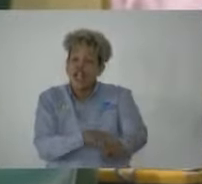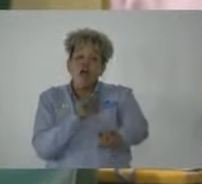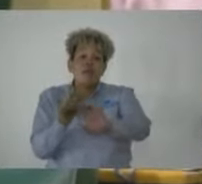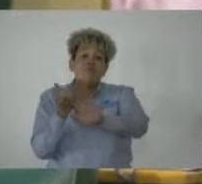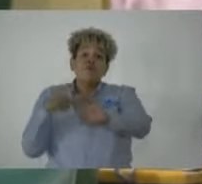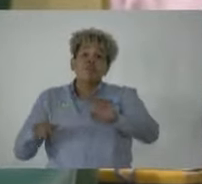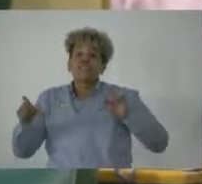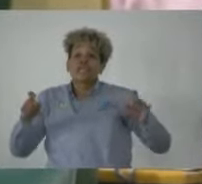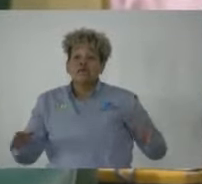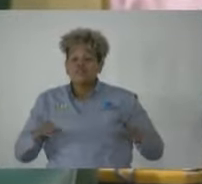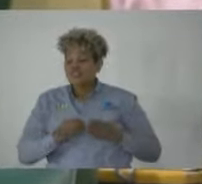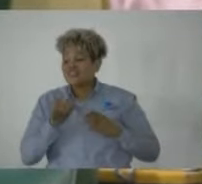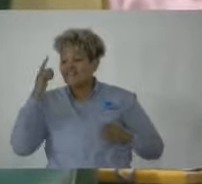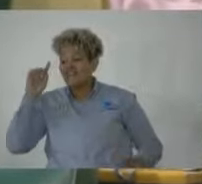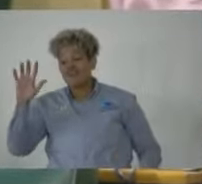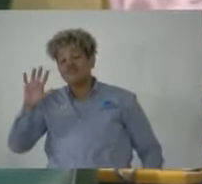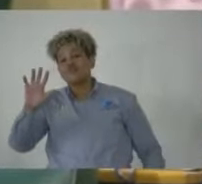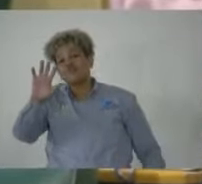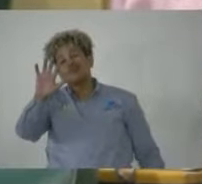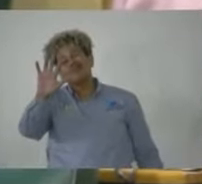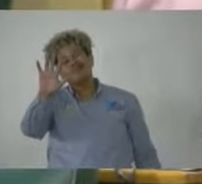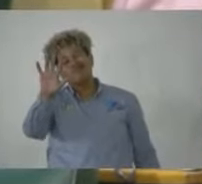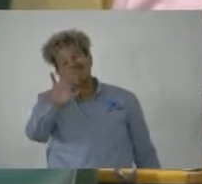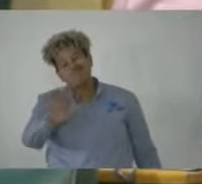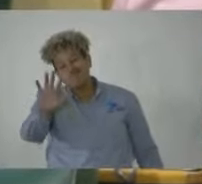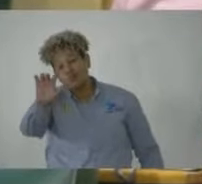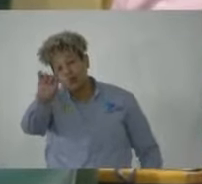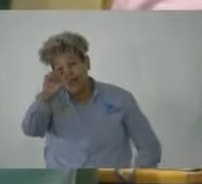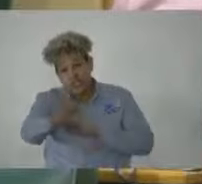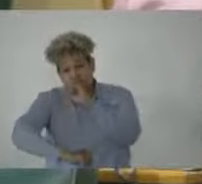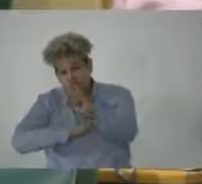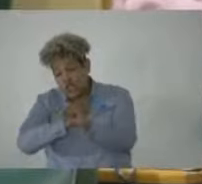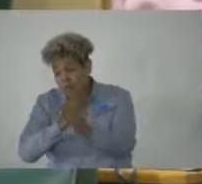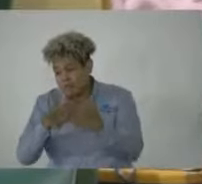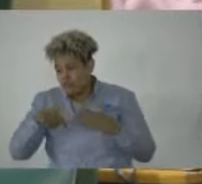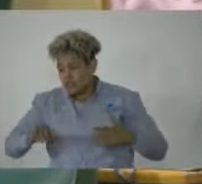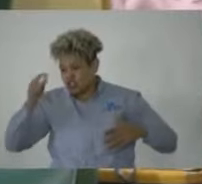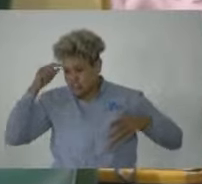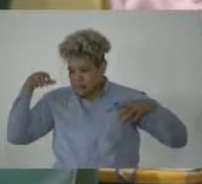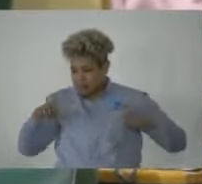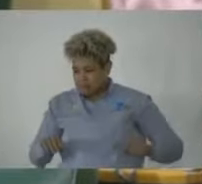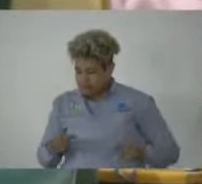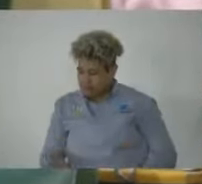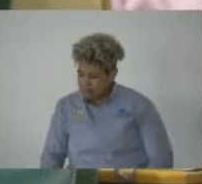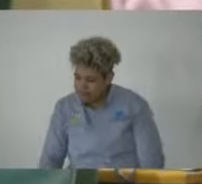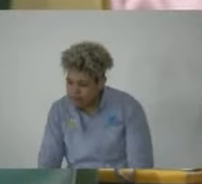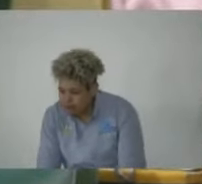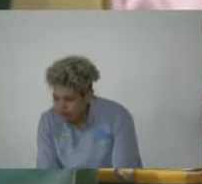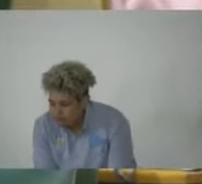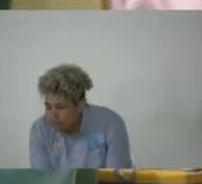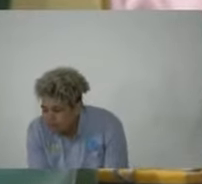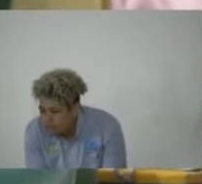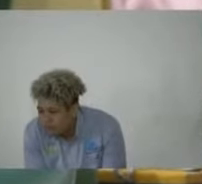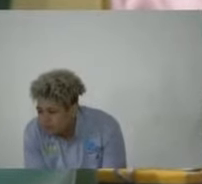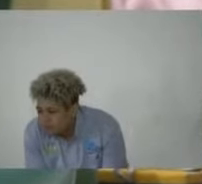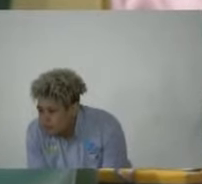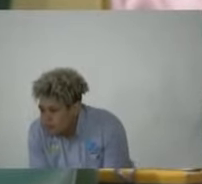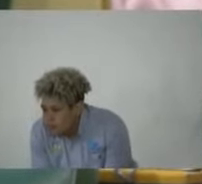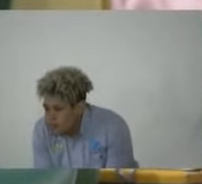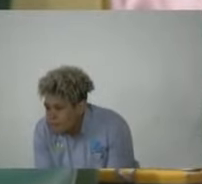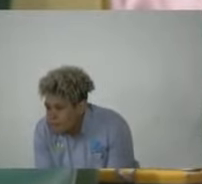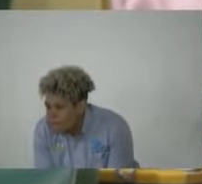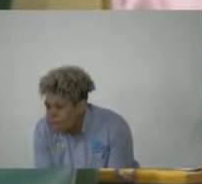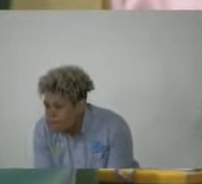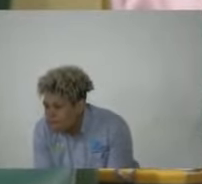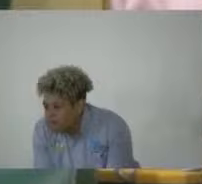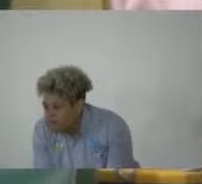this administration, for at least 20 years before this administration, if not more. And the policy position